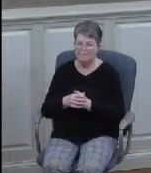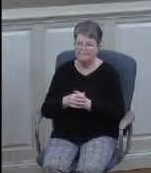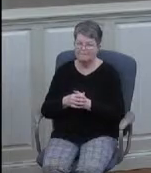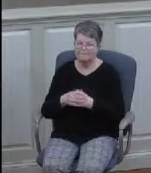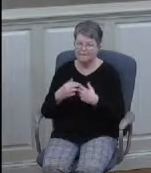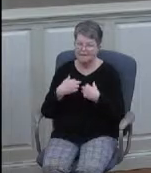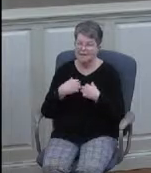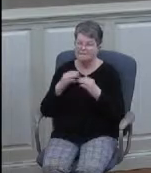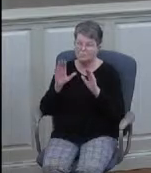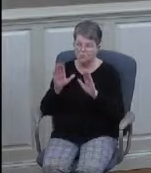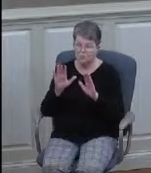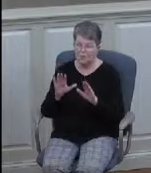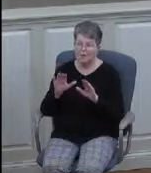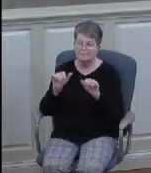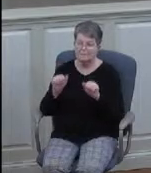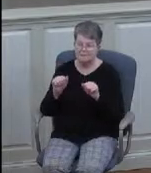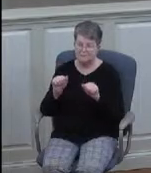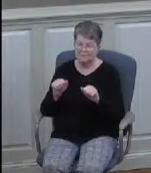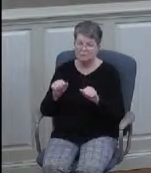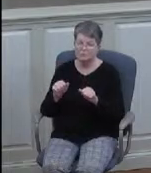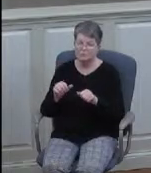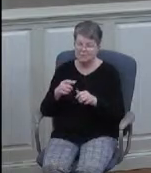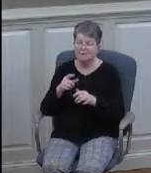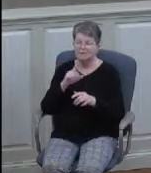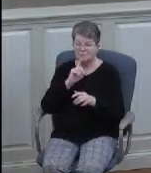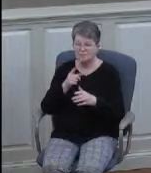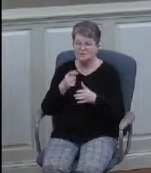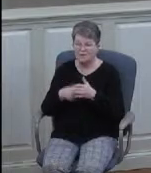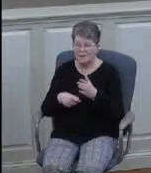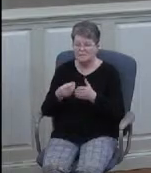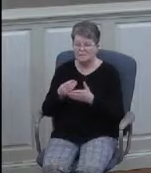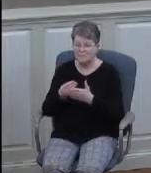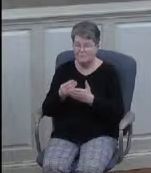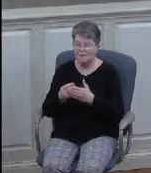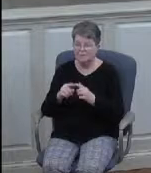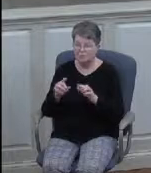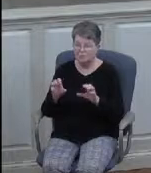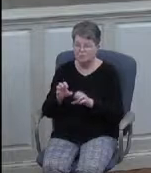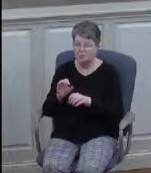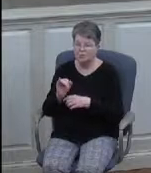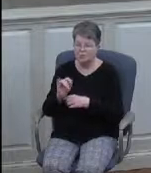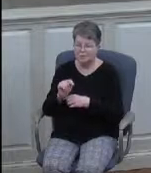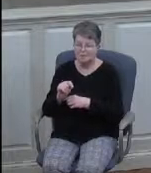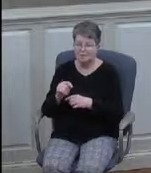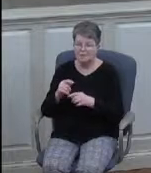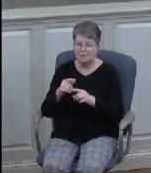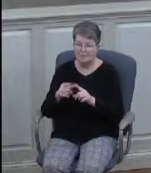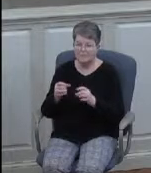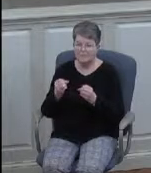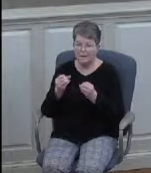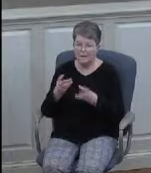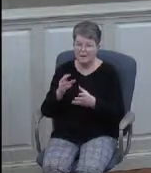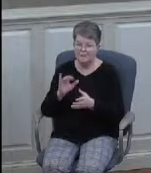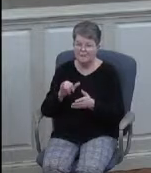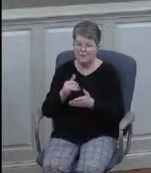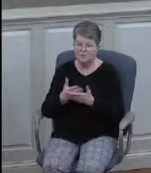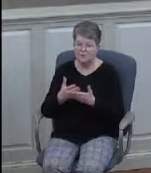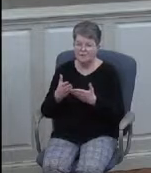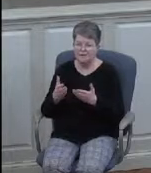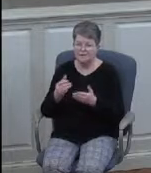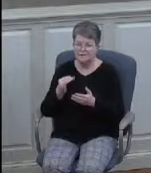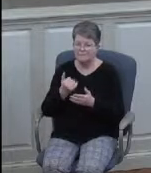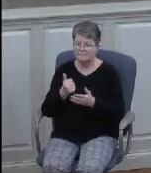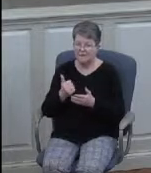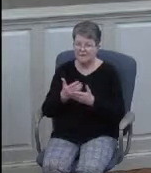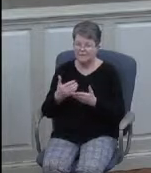we have great potential, and it does cost money to do it, but I think it, there is, a lot of these things, if there's anything